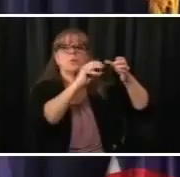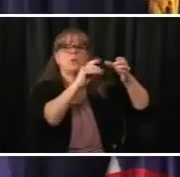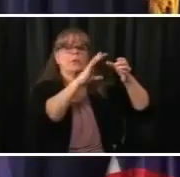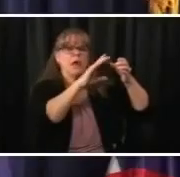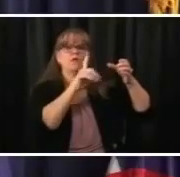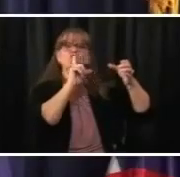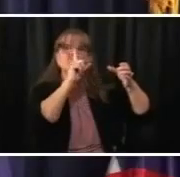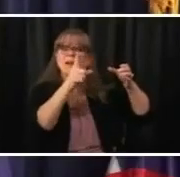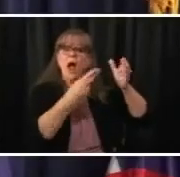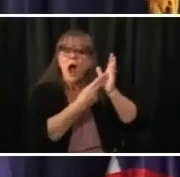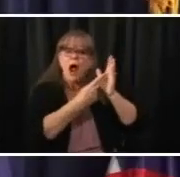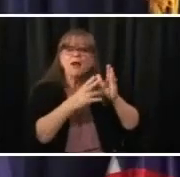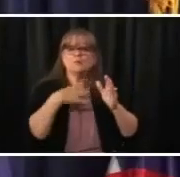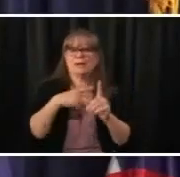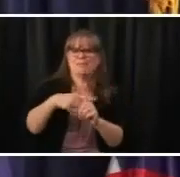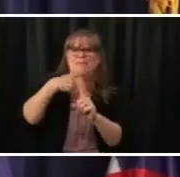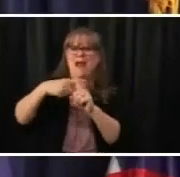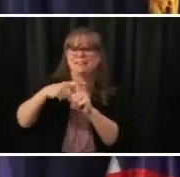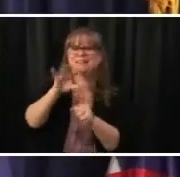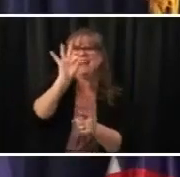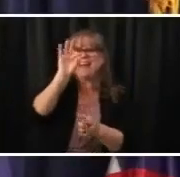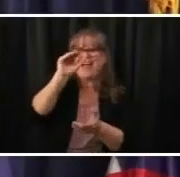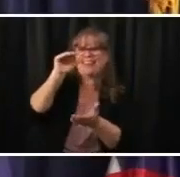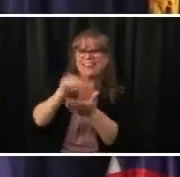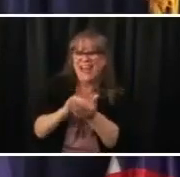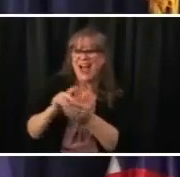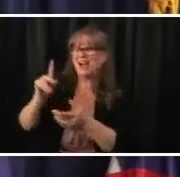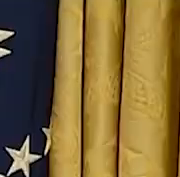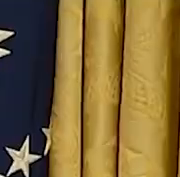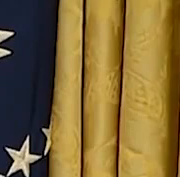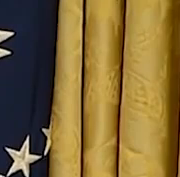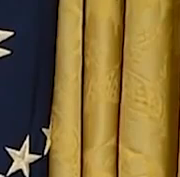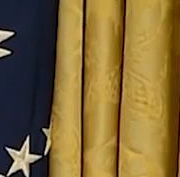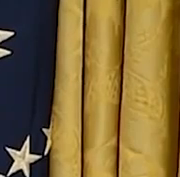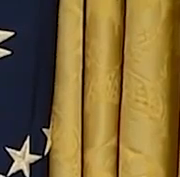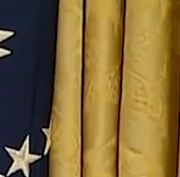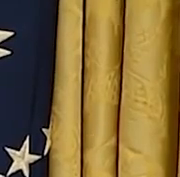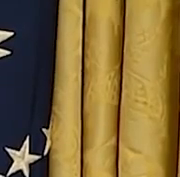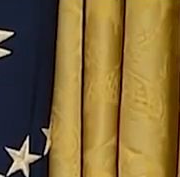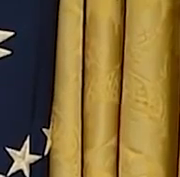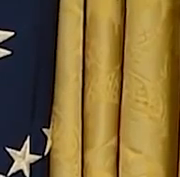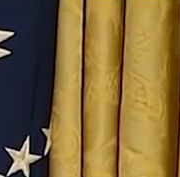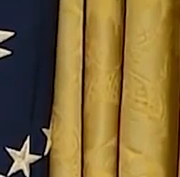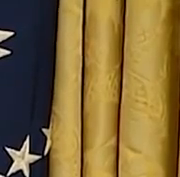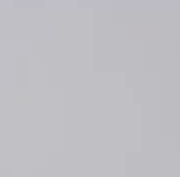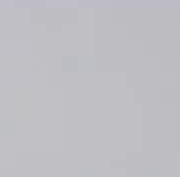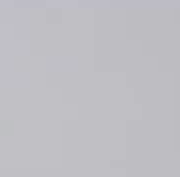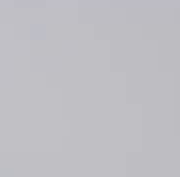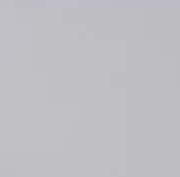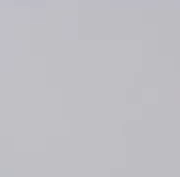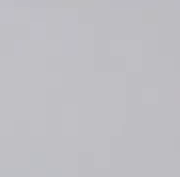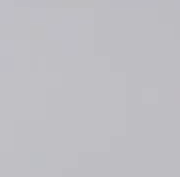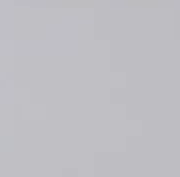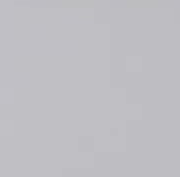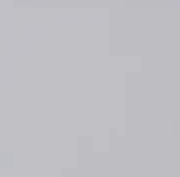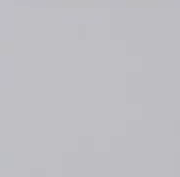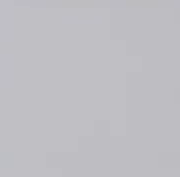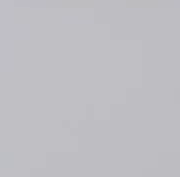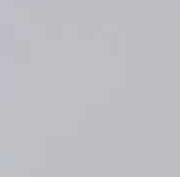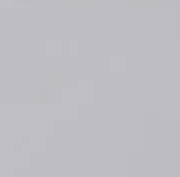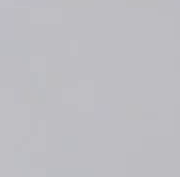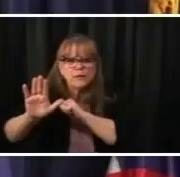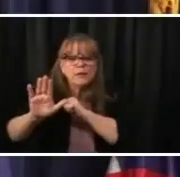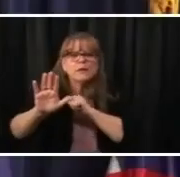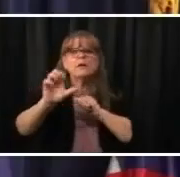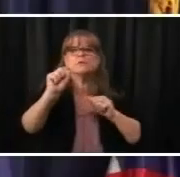office. During a press conference Tuesday, Governor Jared Polis talked about a phone call between Biden's team and governors and the communication they're getting from the